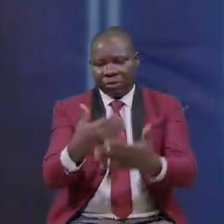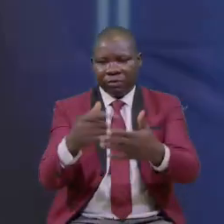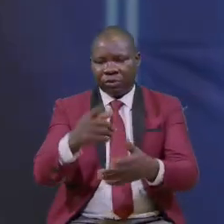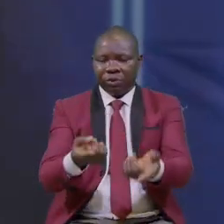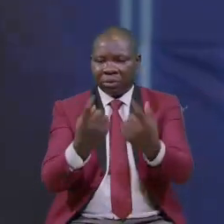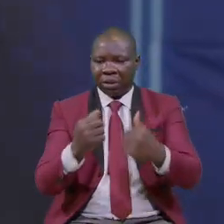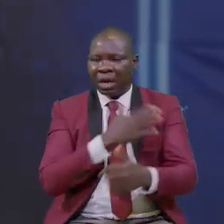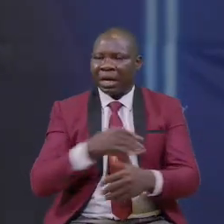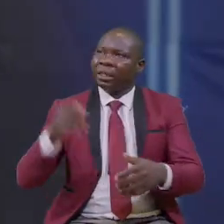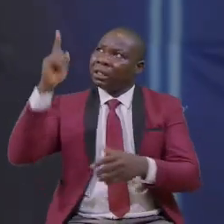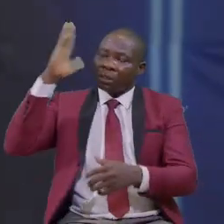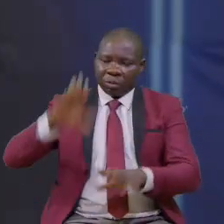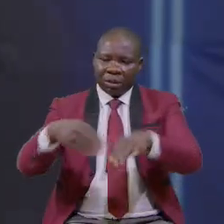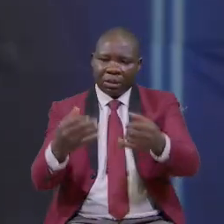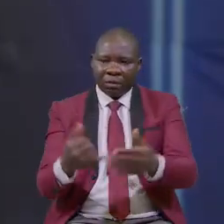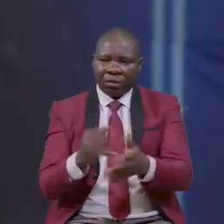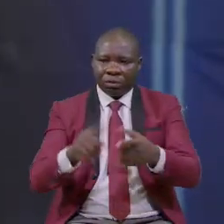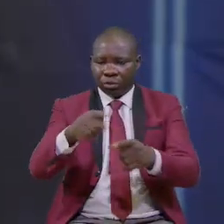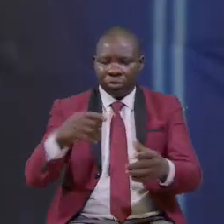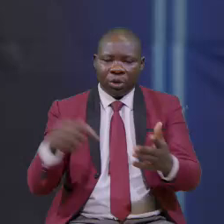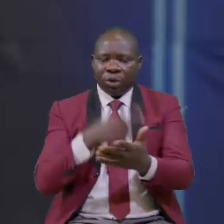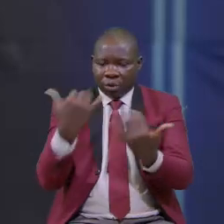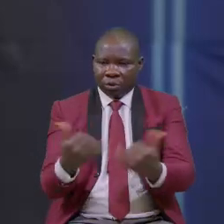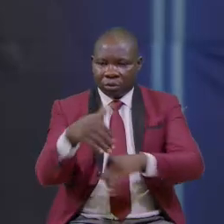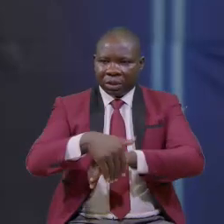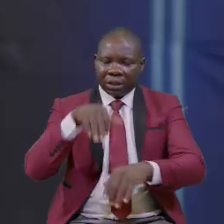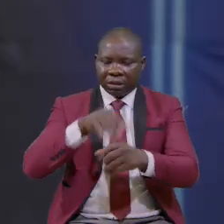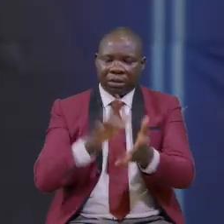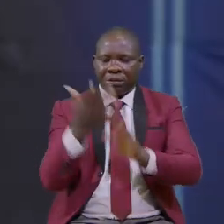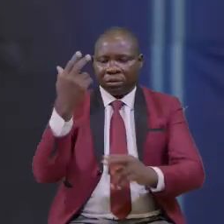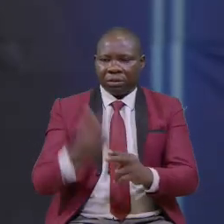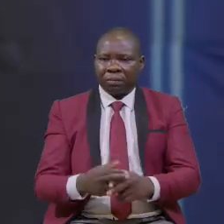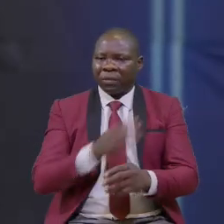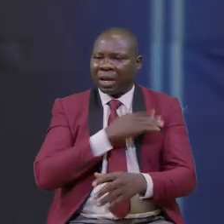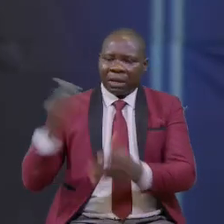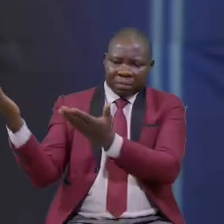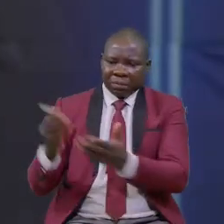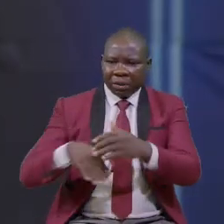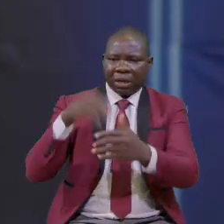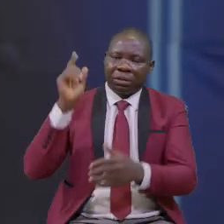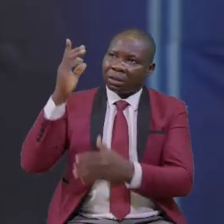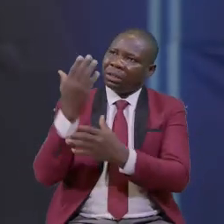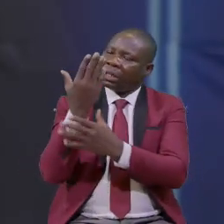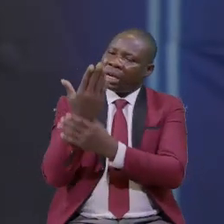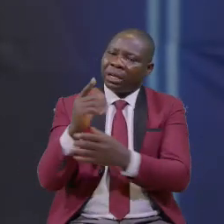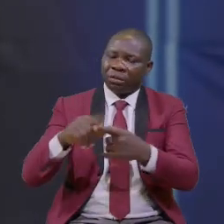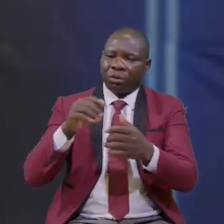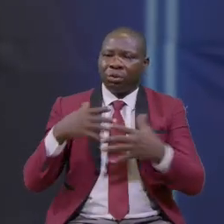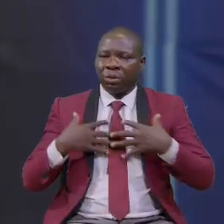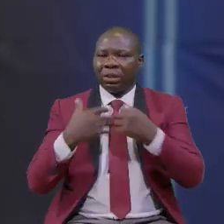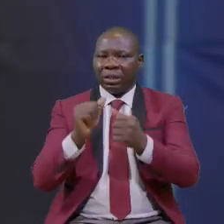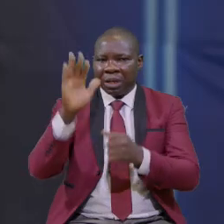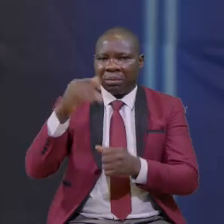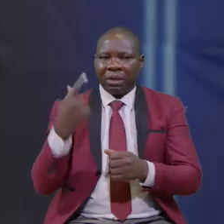in Jesus' name. By stretching forth thine hand to heal, and that signs and wonders may